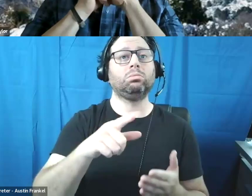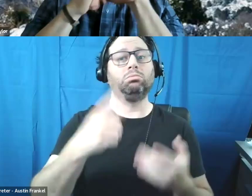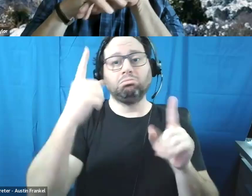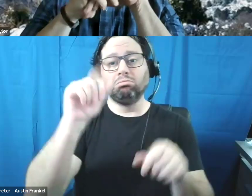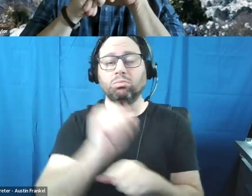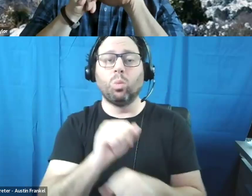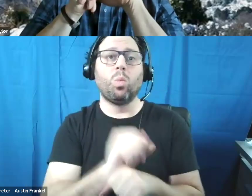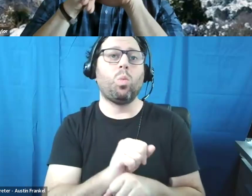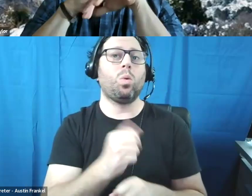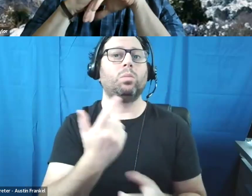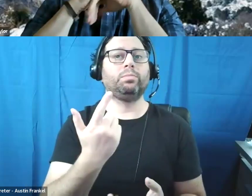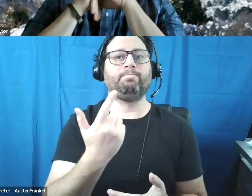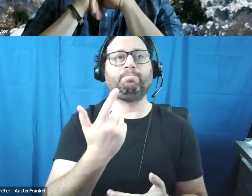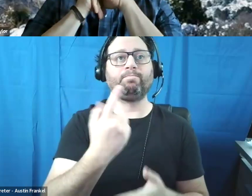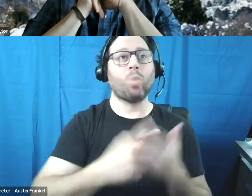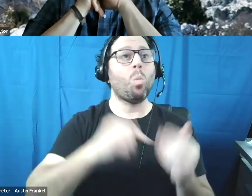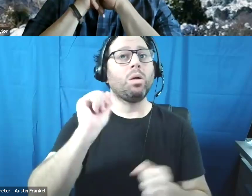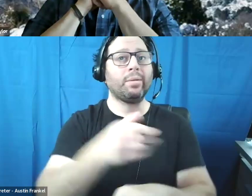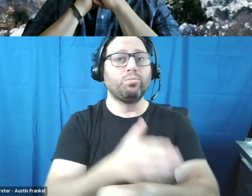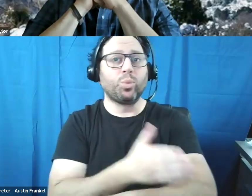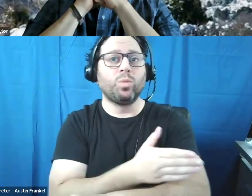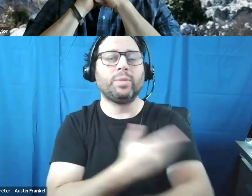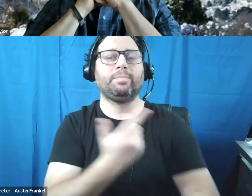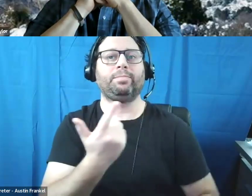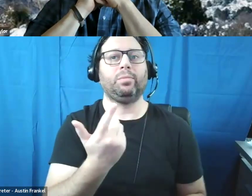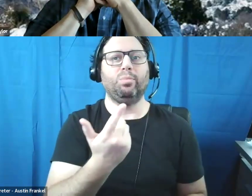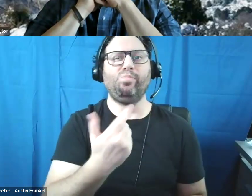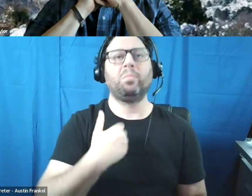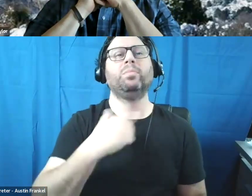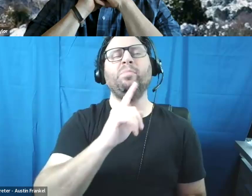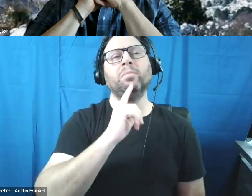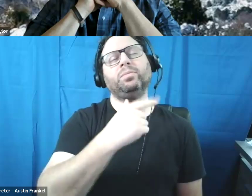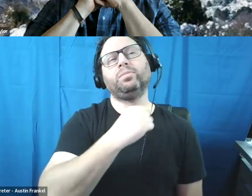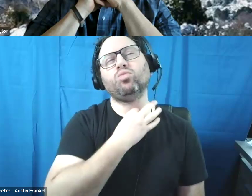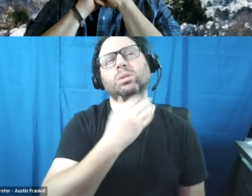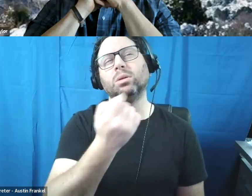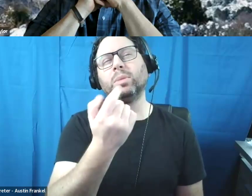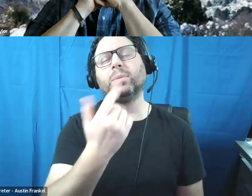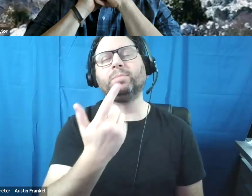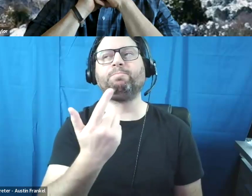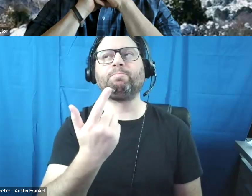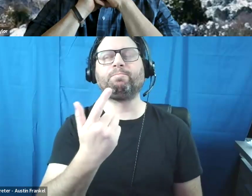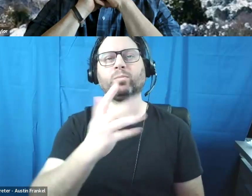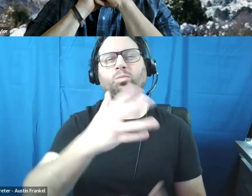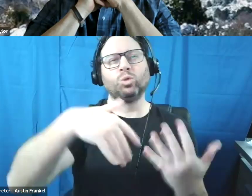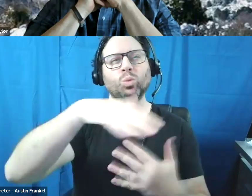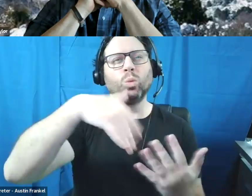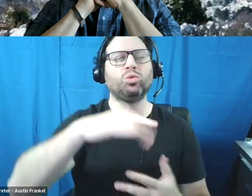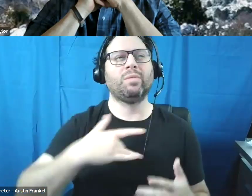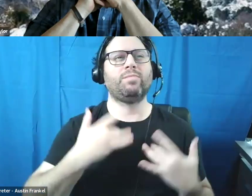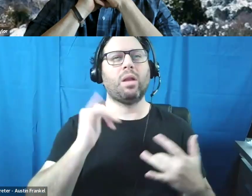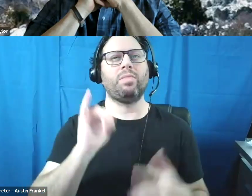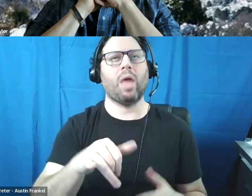working, what could be improved upon. I am curious about the social events that are